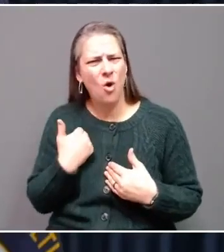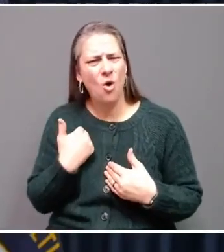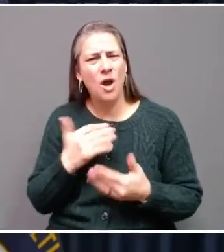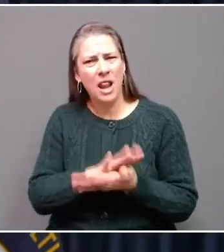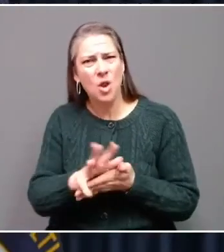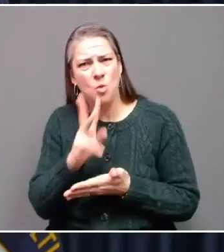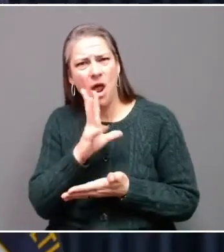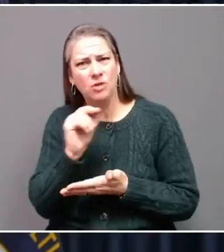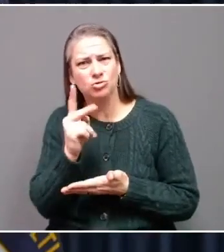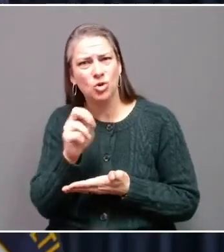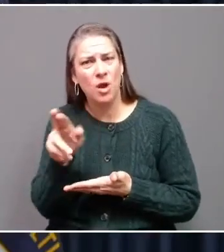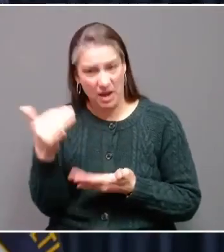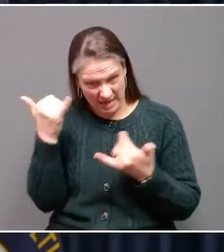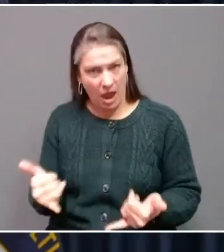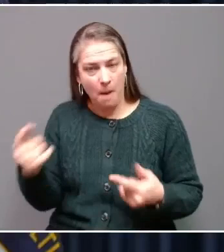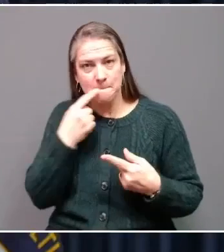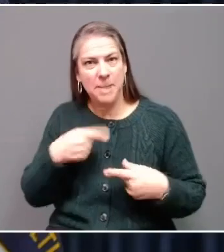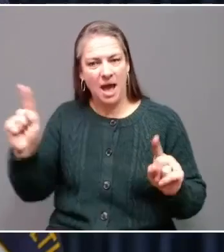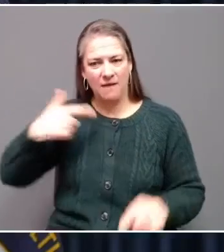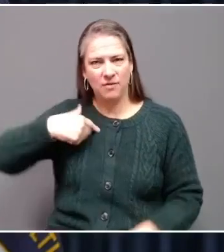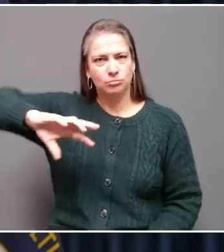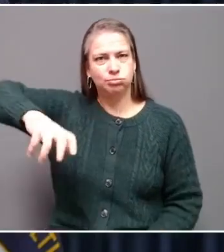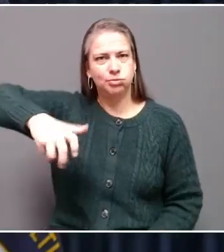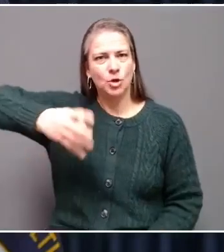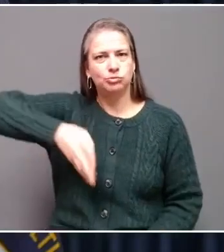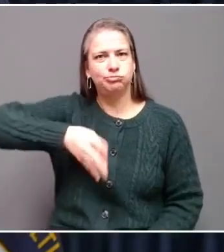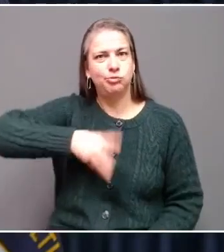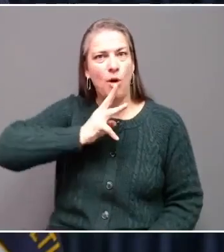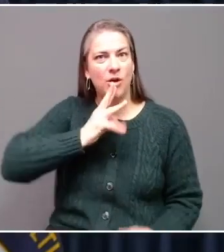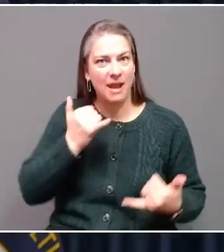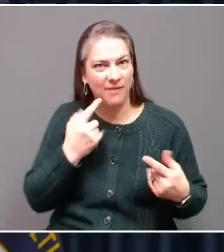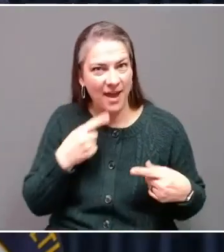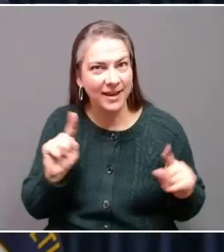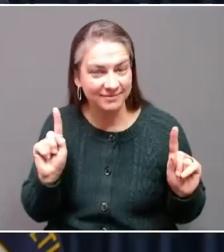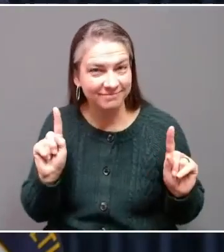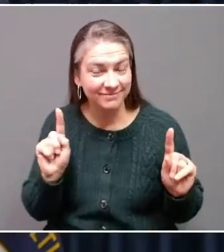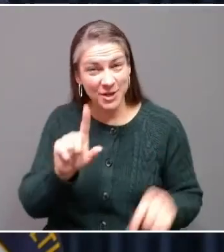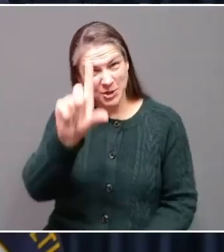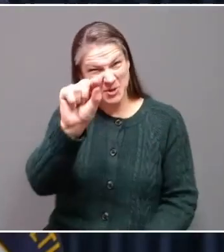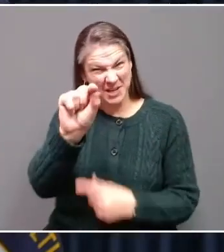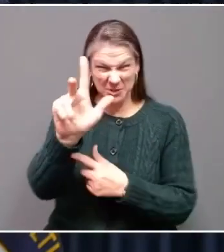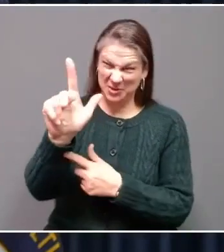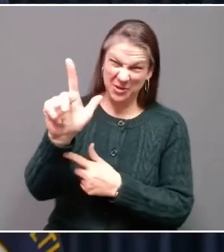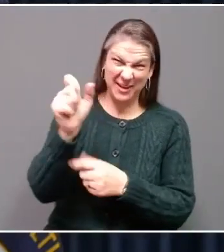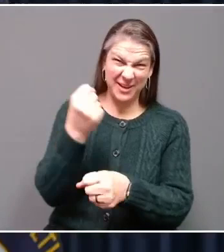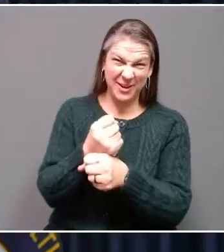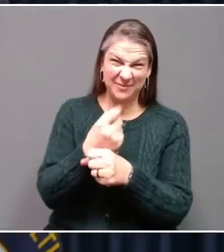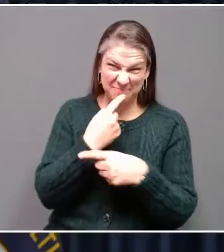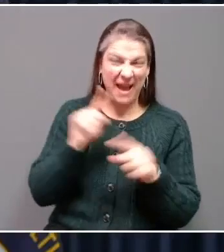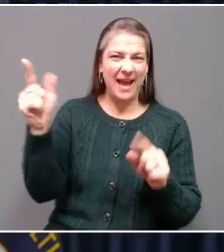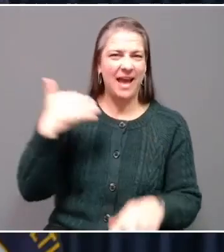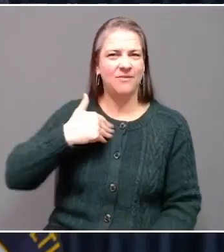been able to turn on the faucet like most of us can, that finally, in 2023, we are making it happen.